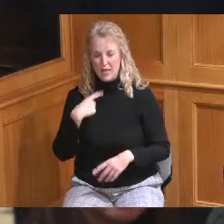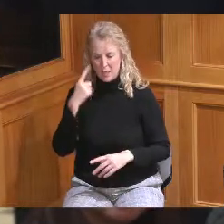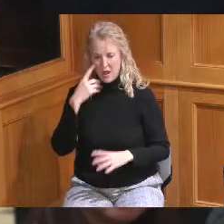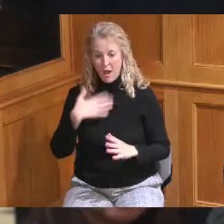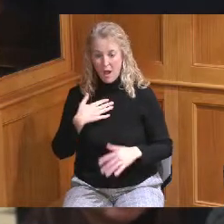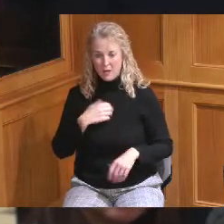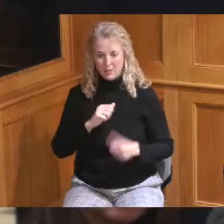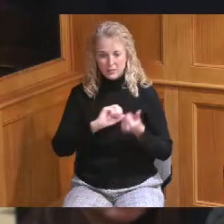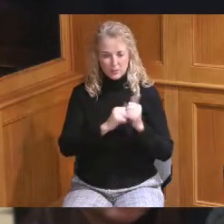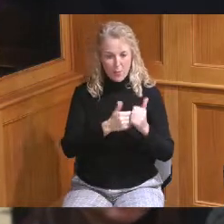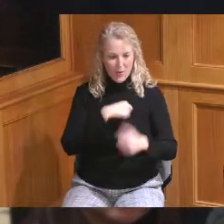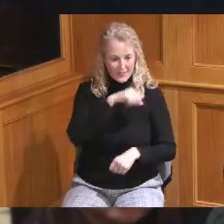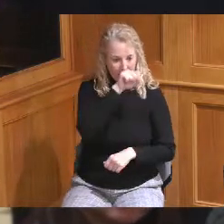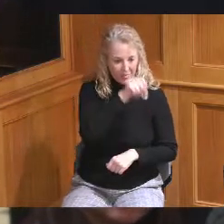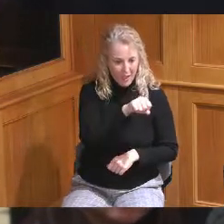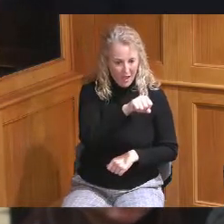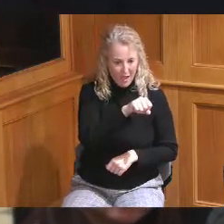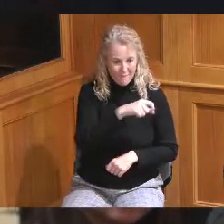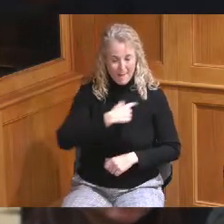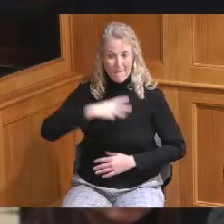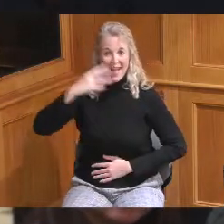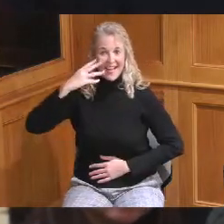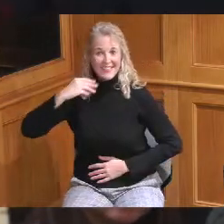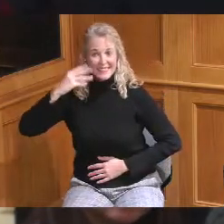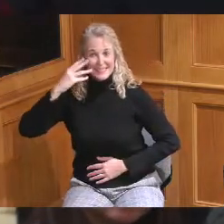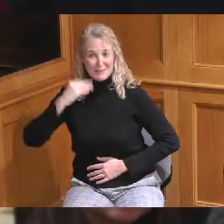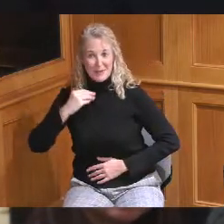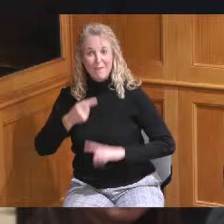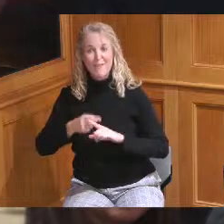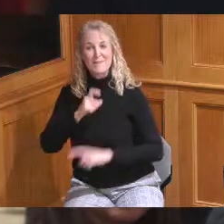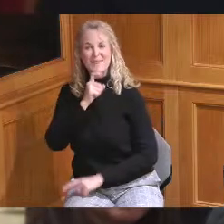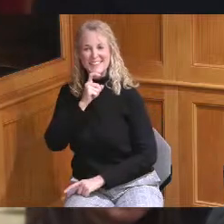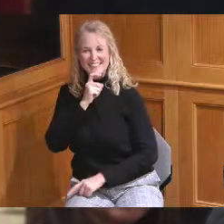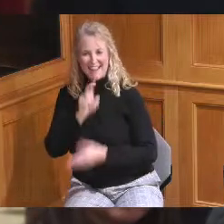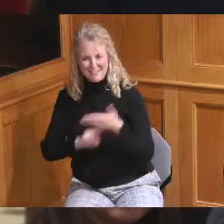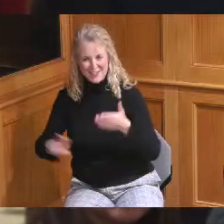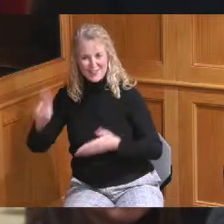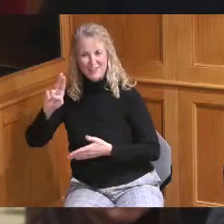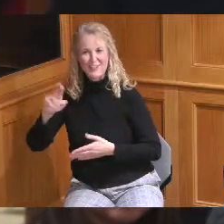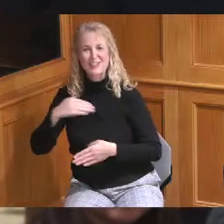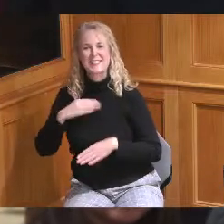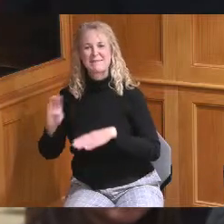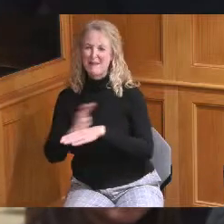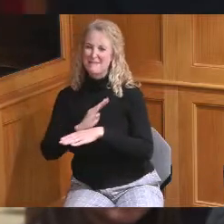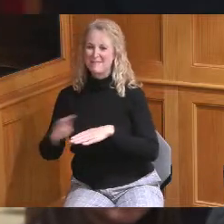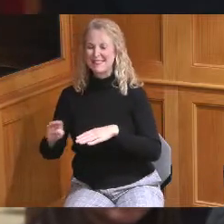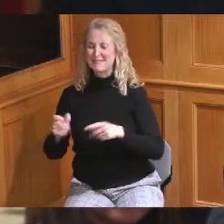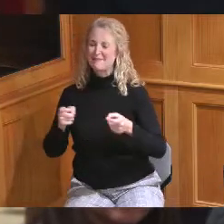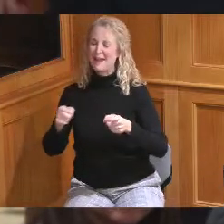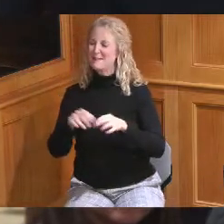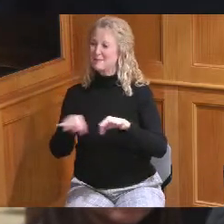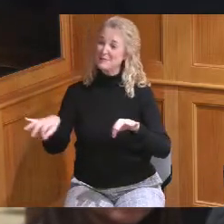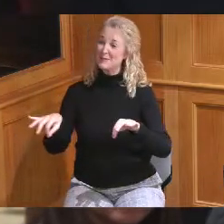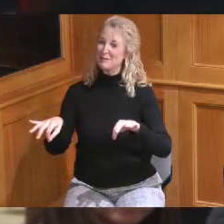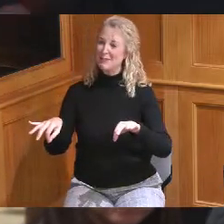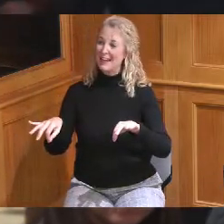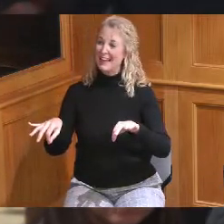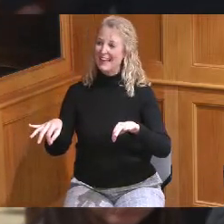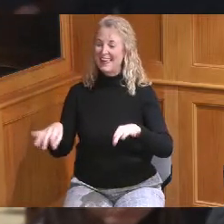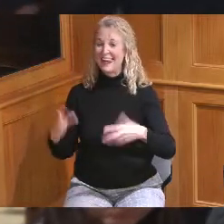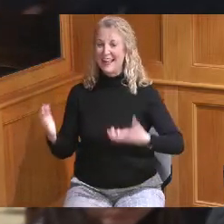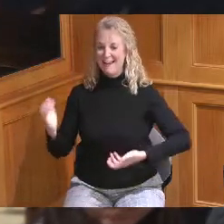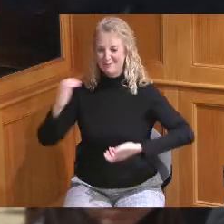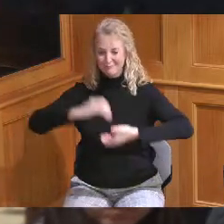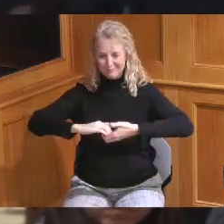of sports with my experience at Xavier University and my business management degree, and put those two things together my last